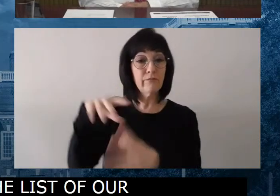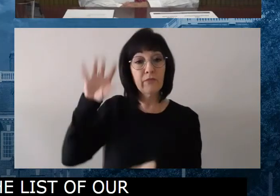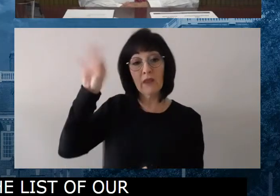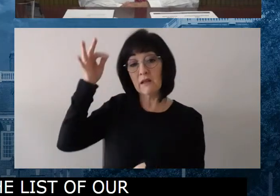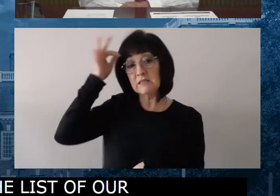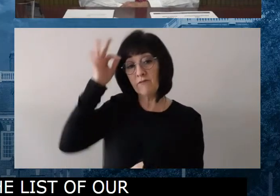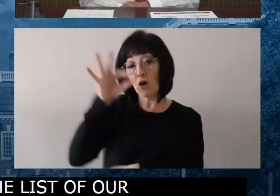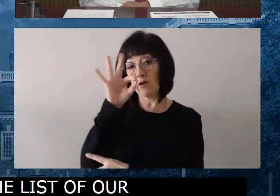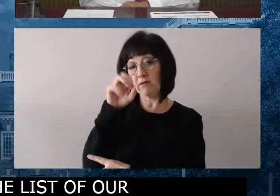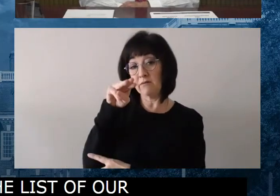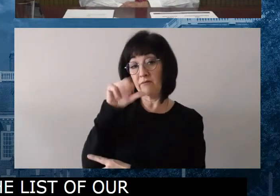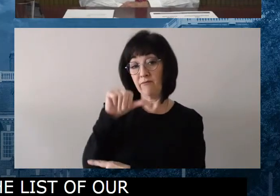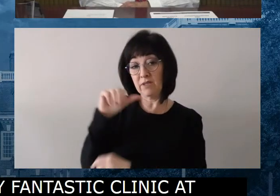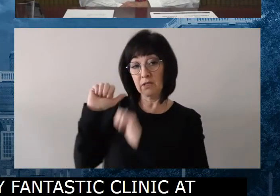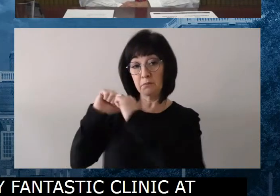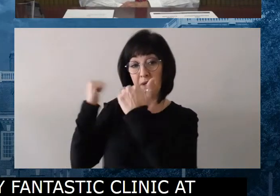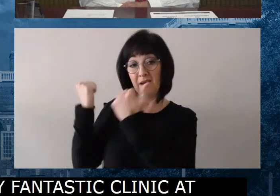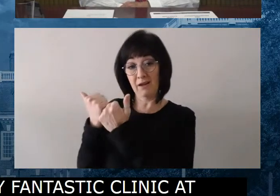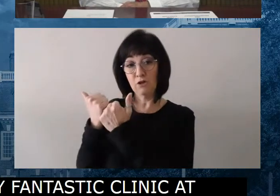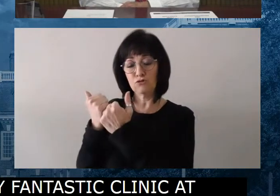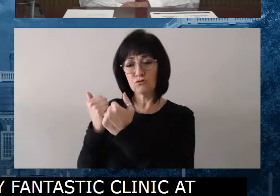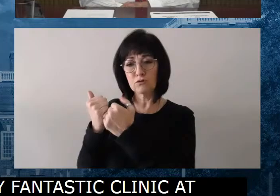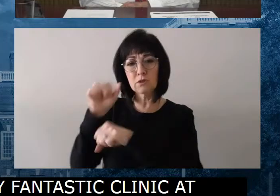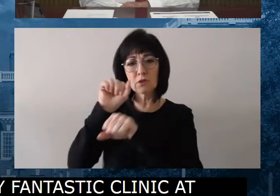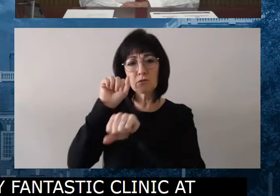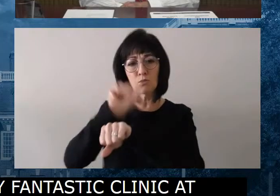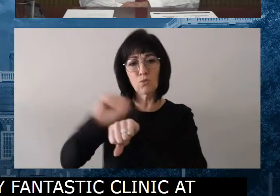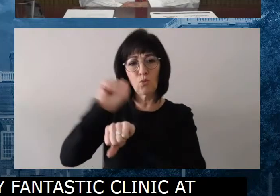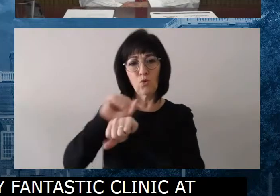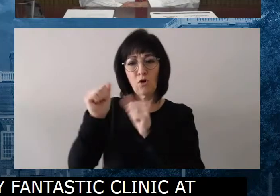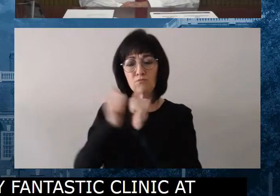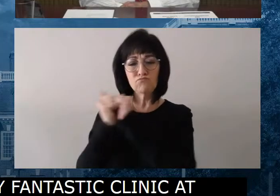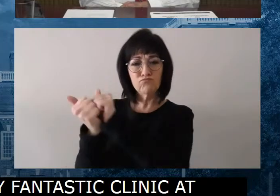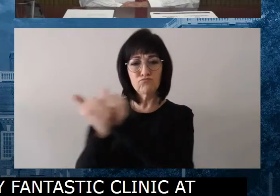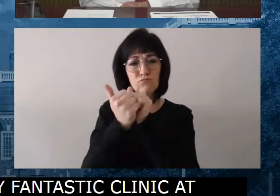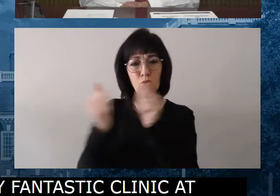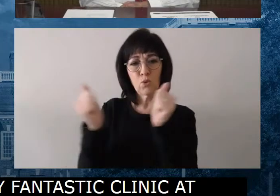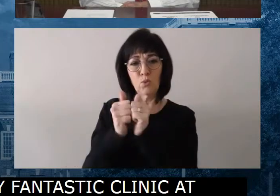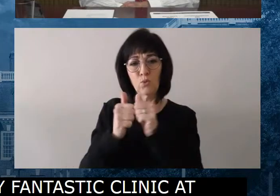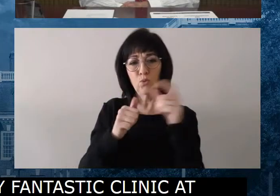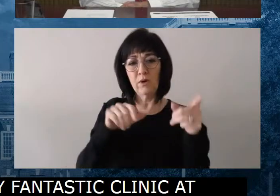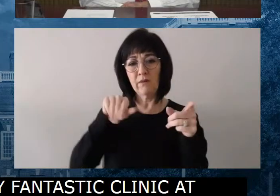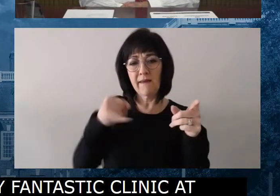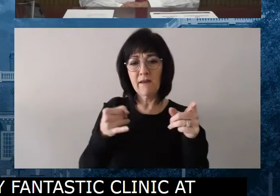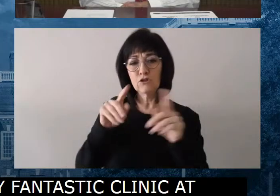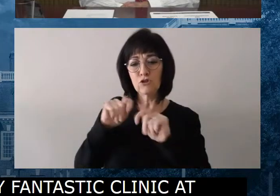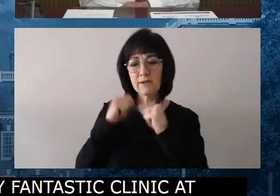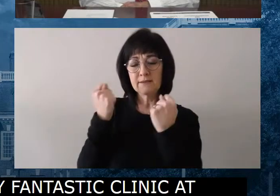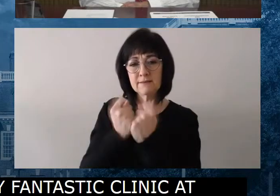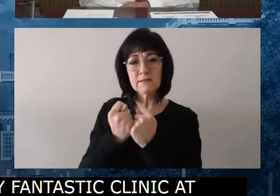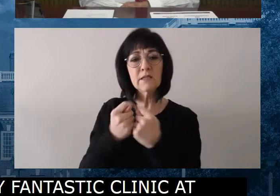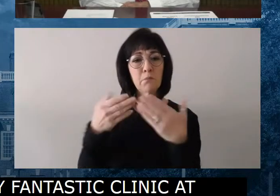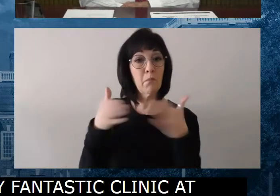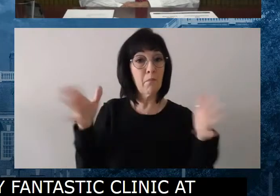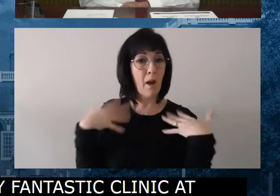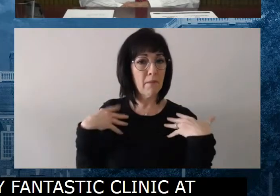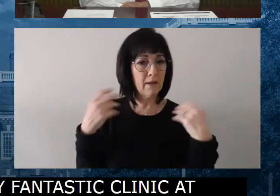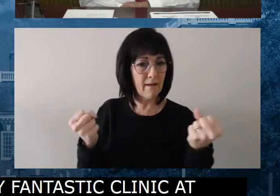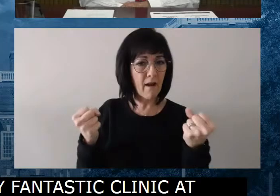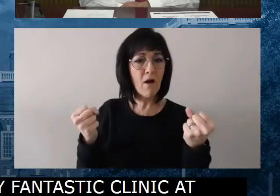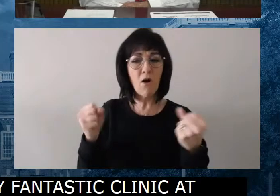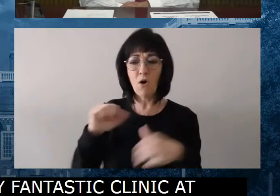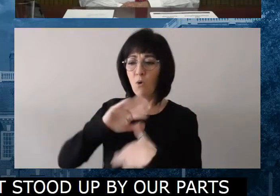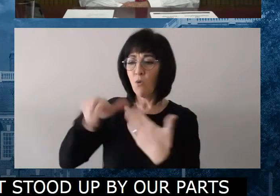FEMA, and now over the last couple weekends with AJ's team and public health's team at DEMA